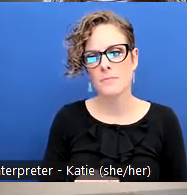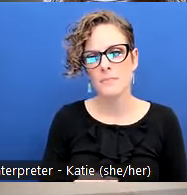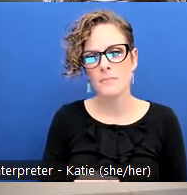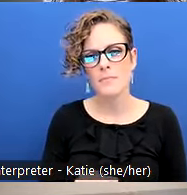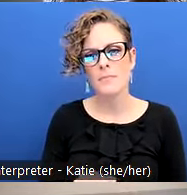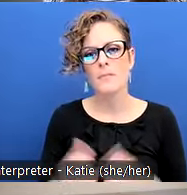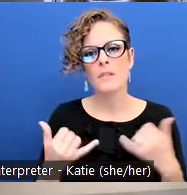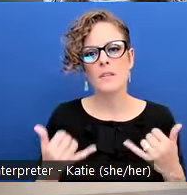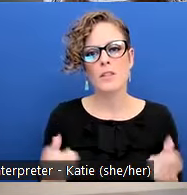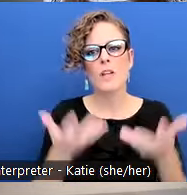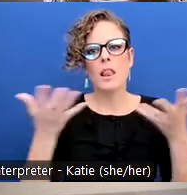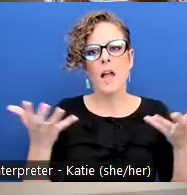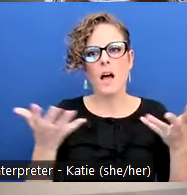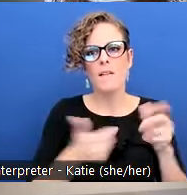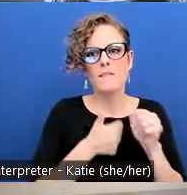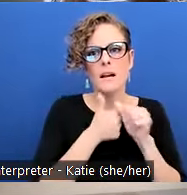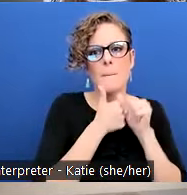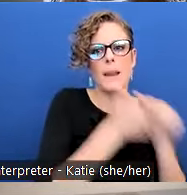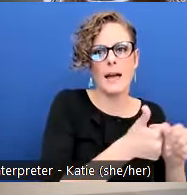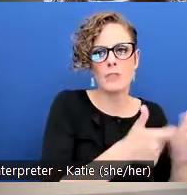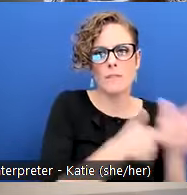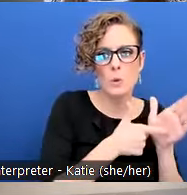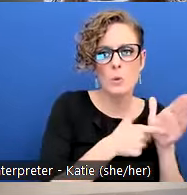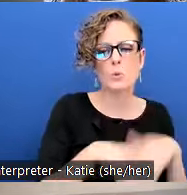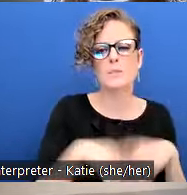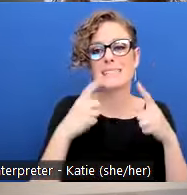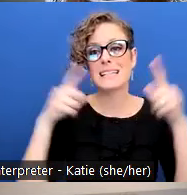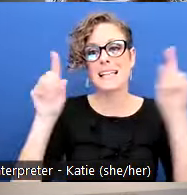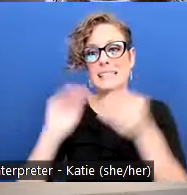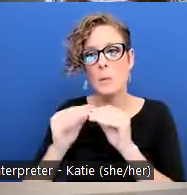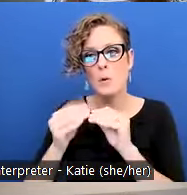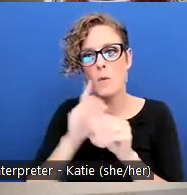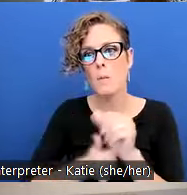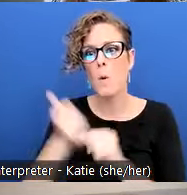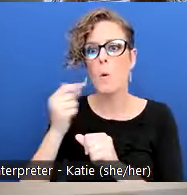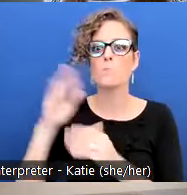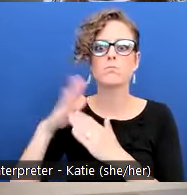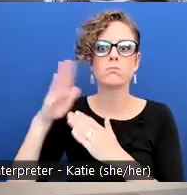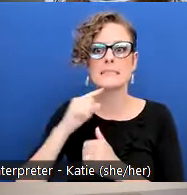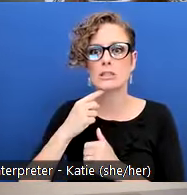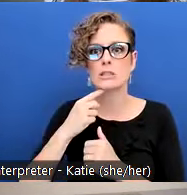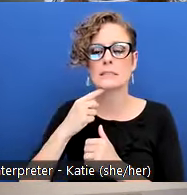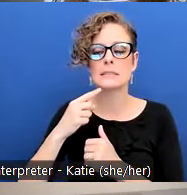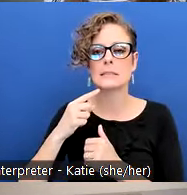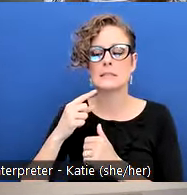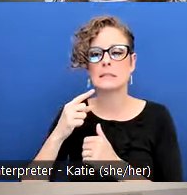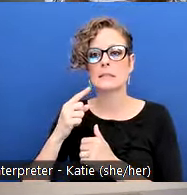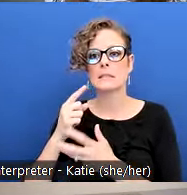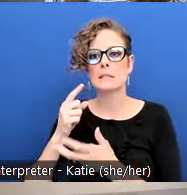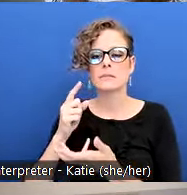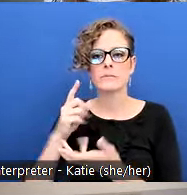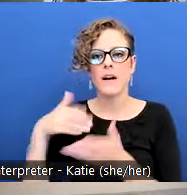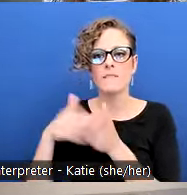and then success numbers for most serious offenders, and some providers who are failing compliance